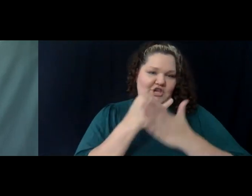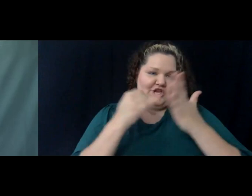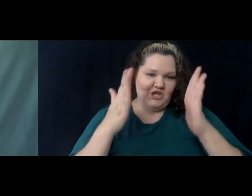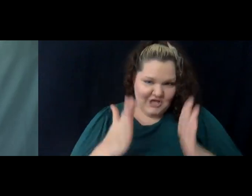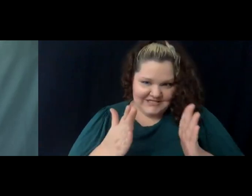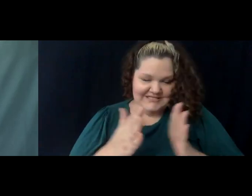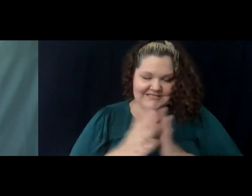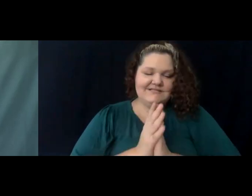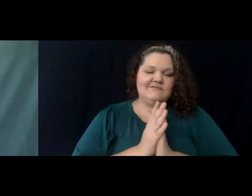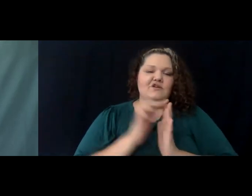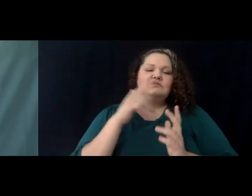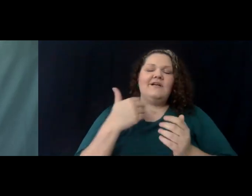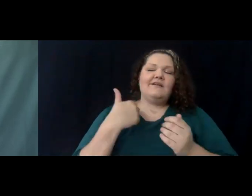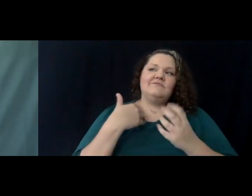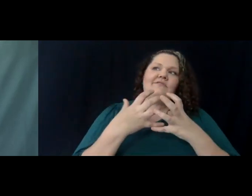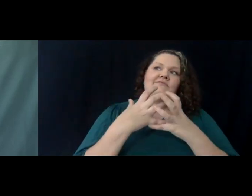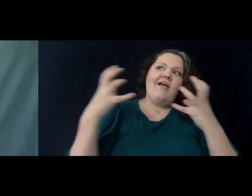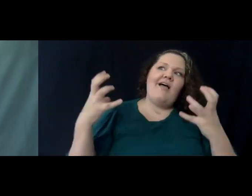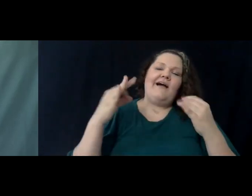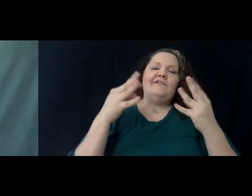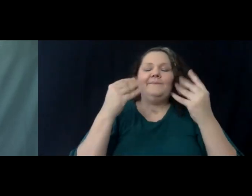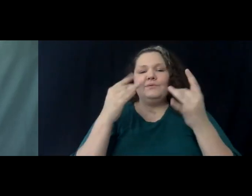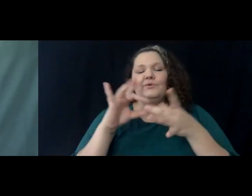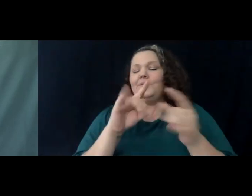Christine is a deaf musician, artist,